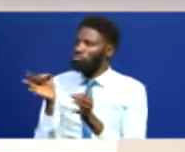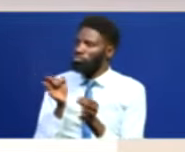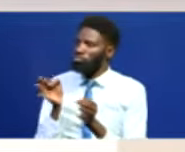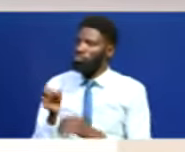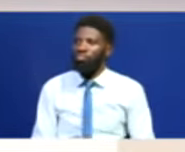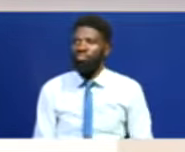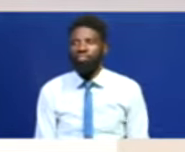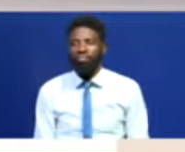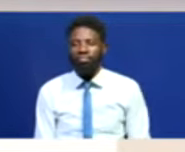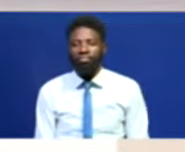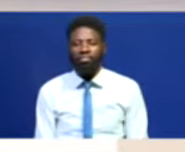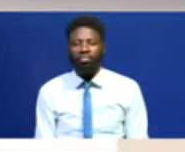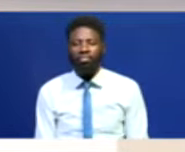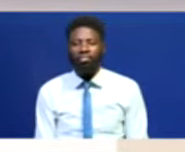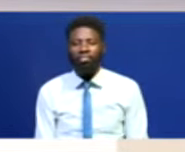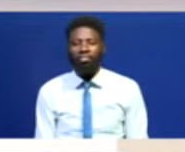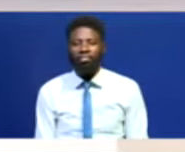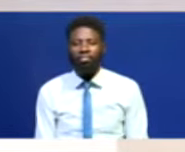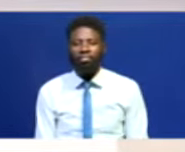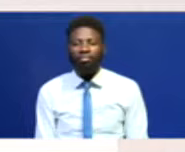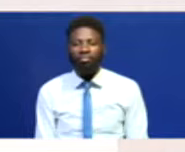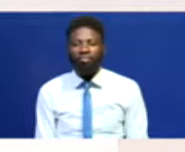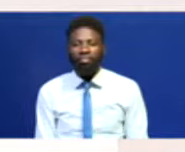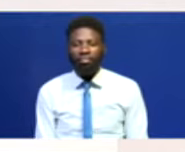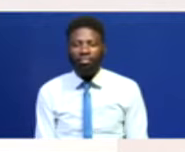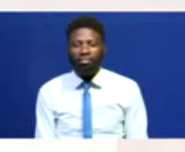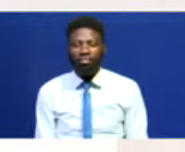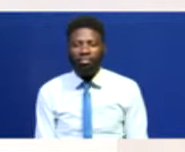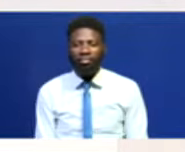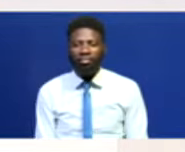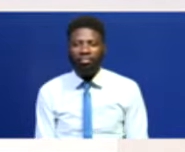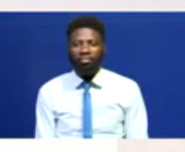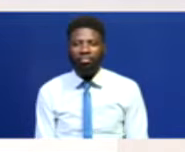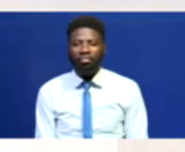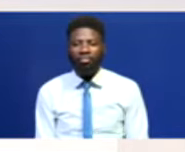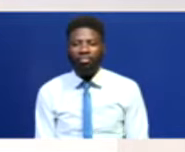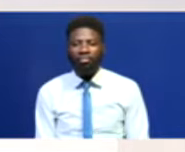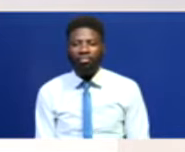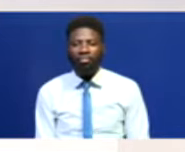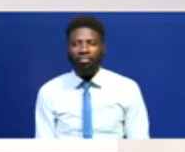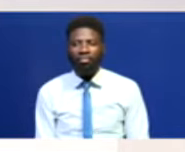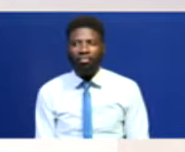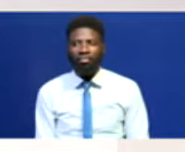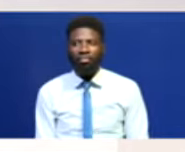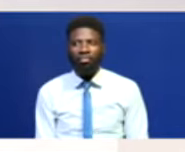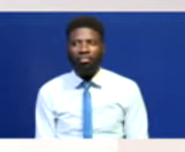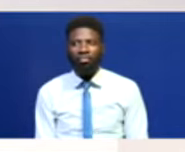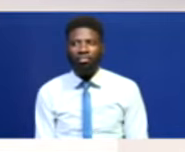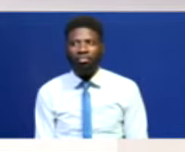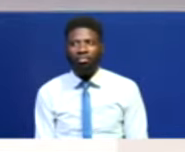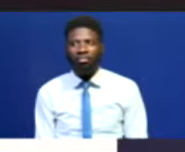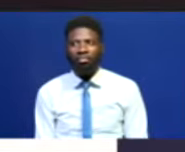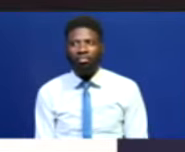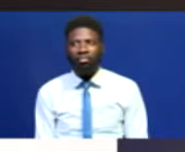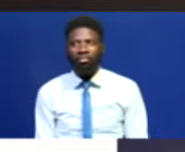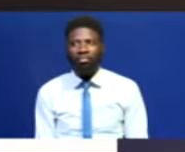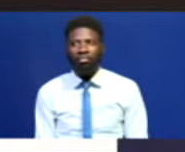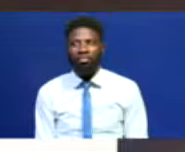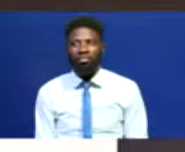new. Steady on my grind. You know, fear no one at all. Also, do I live